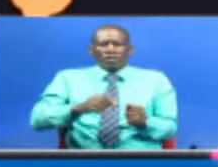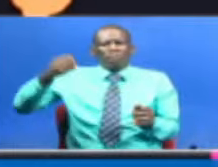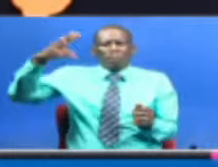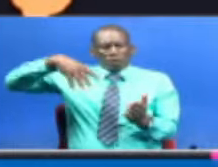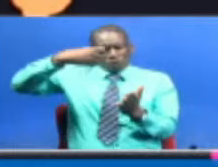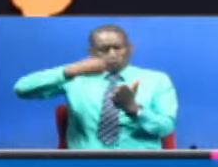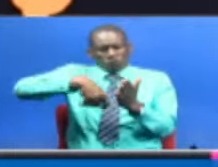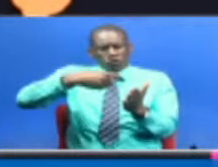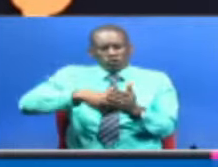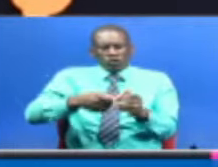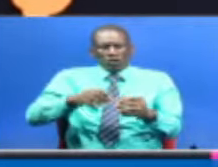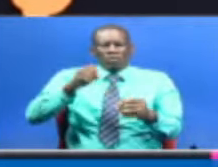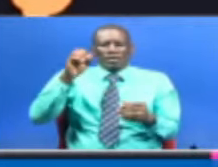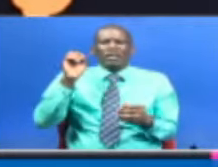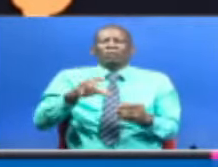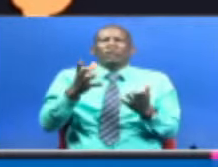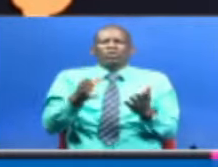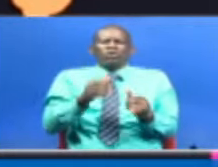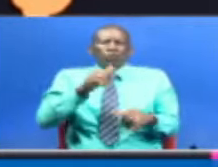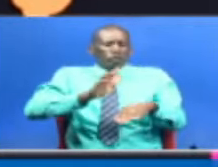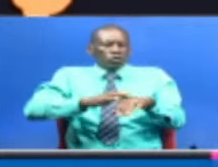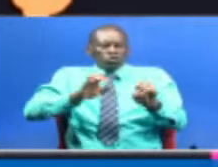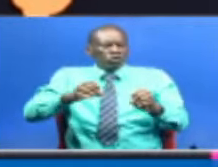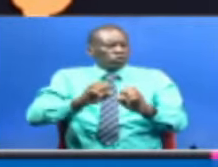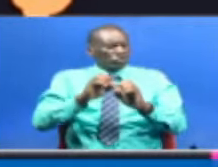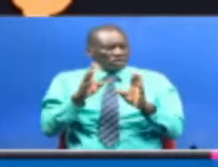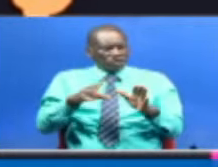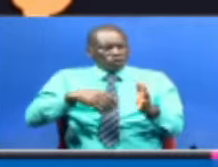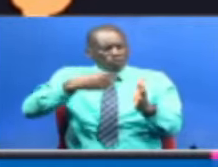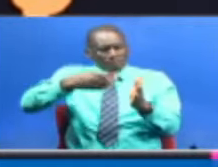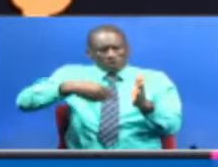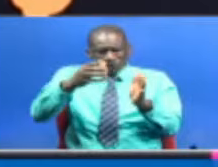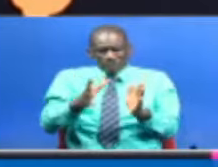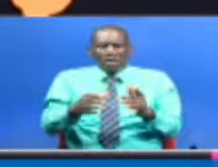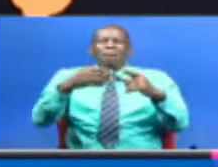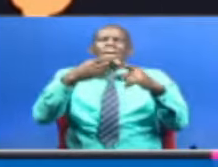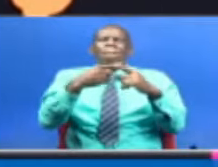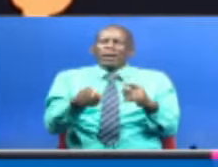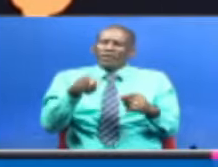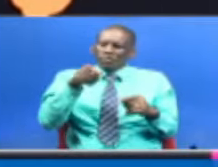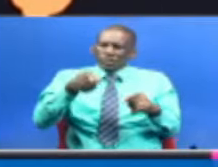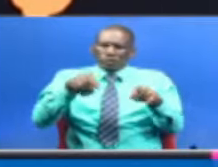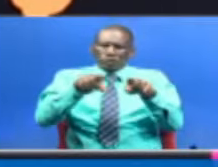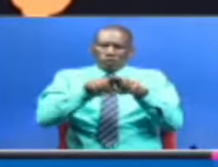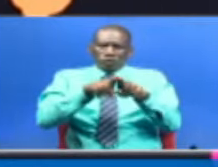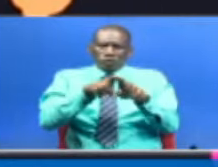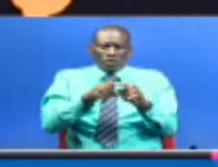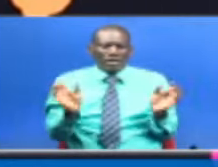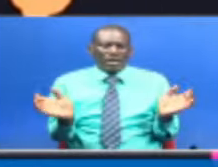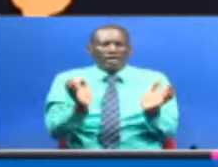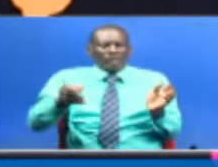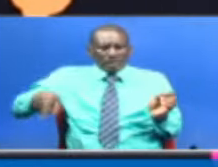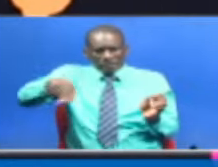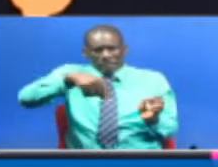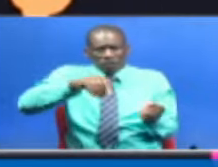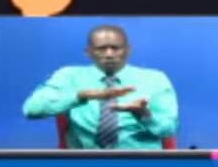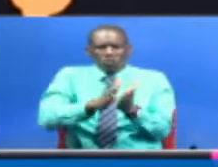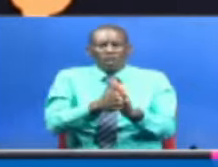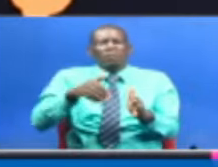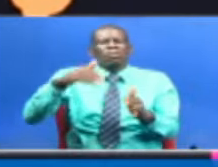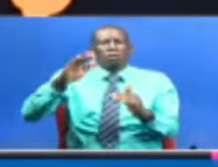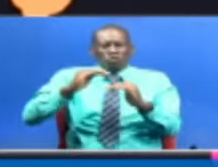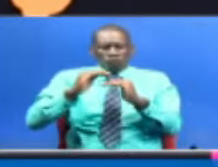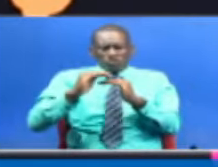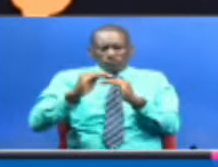been going up, which is also not good news for manufacturers. But this also encourages us to become more efficient in the